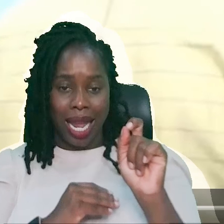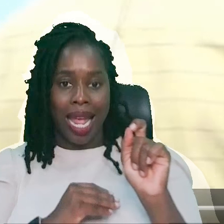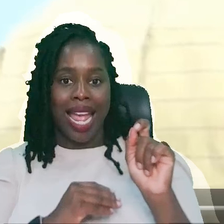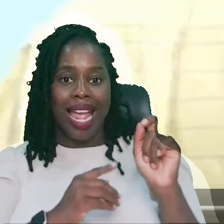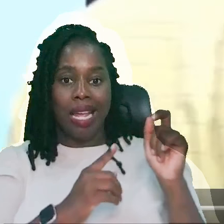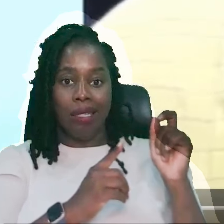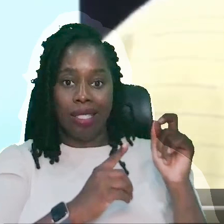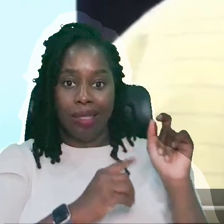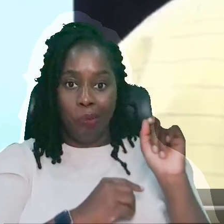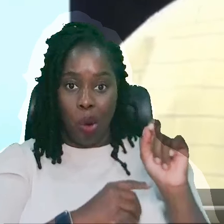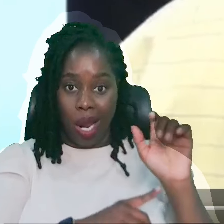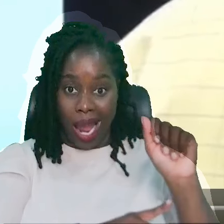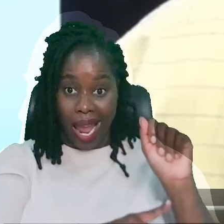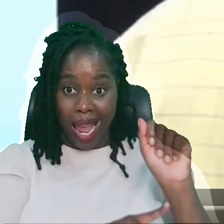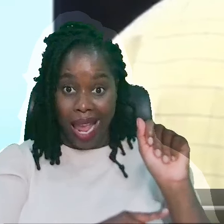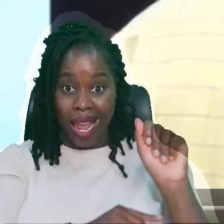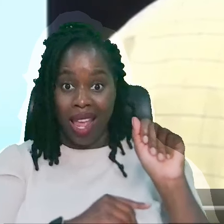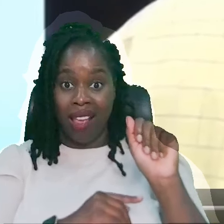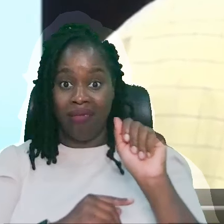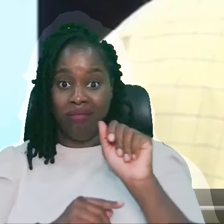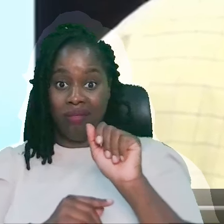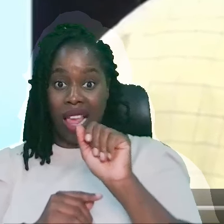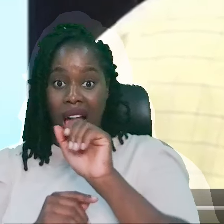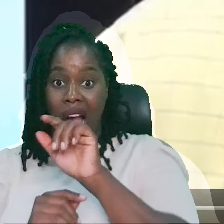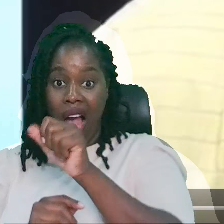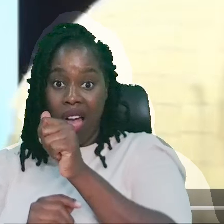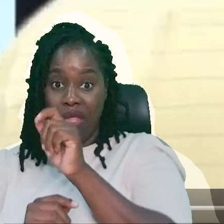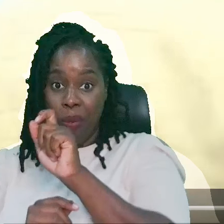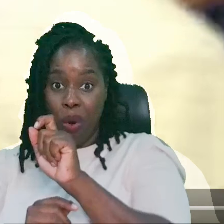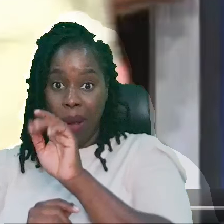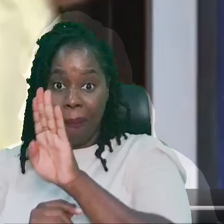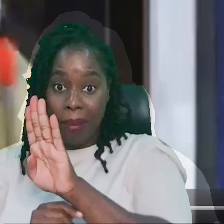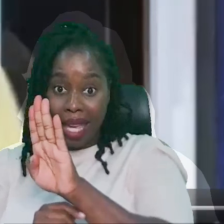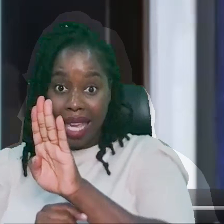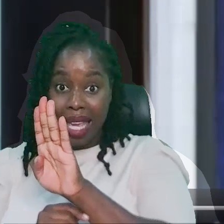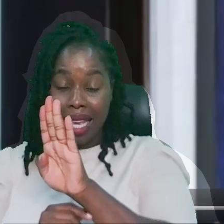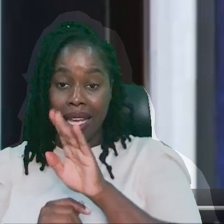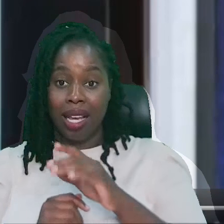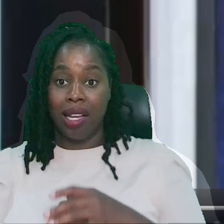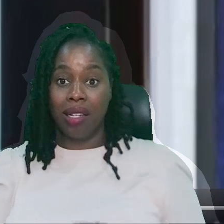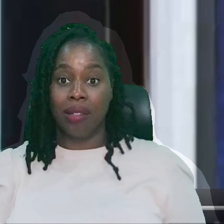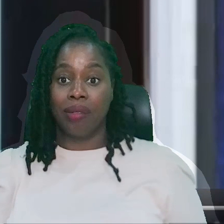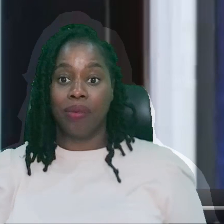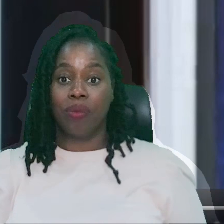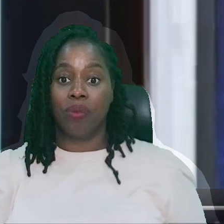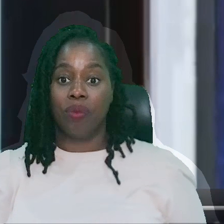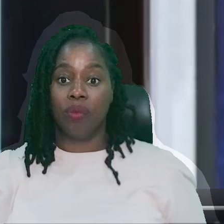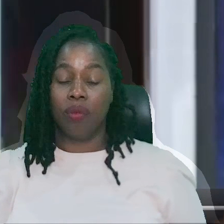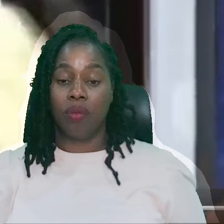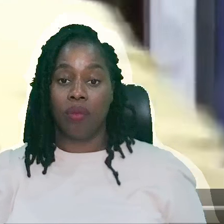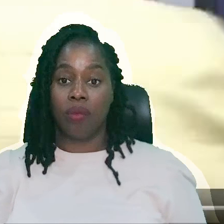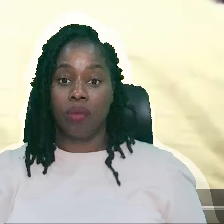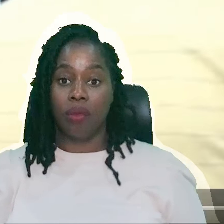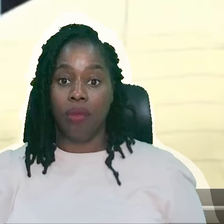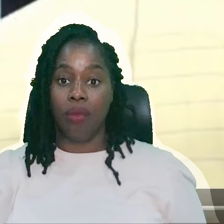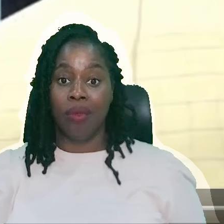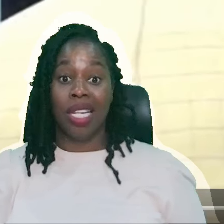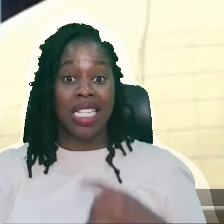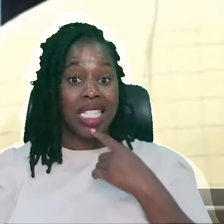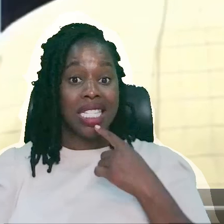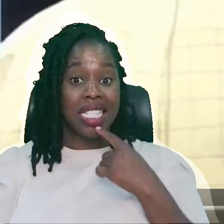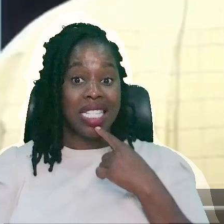A and another point is at the number B. Okay? And let's say that we